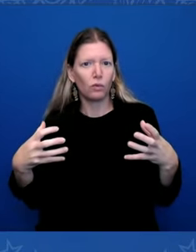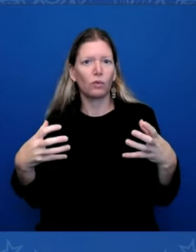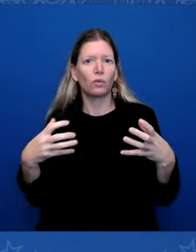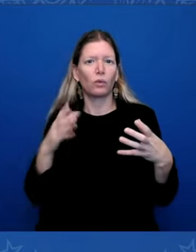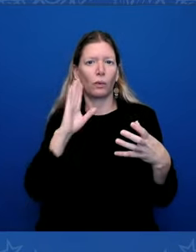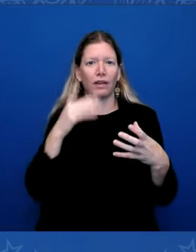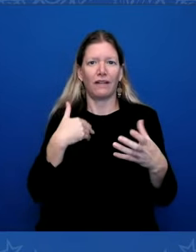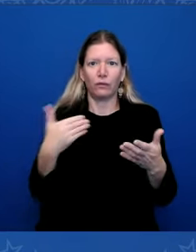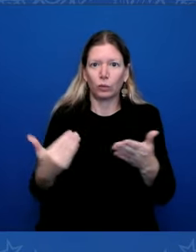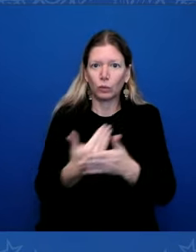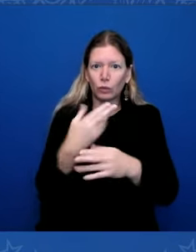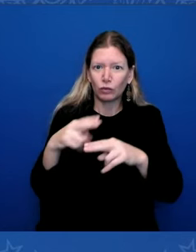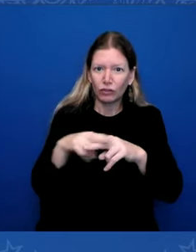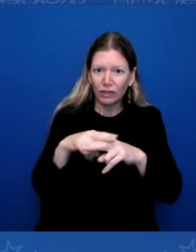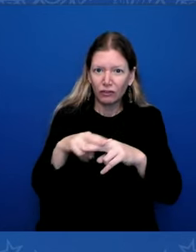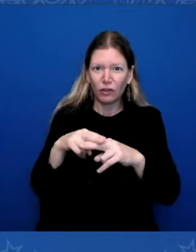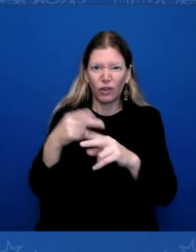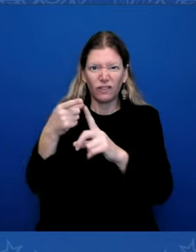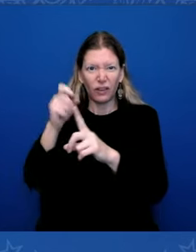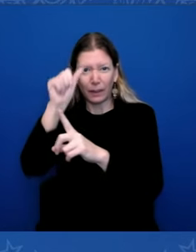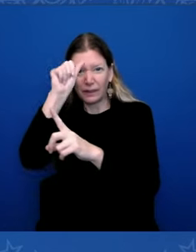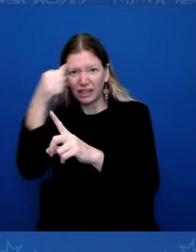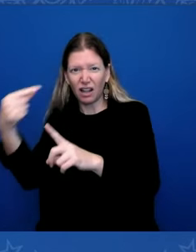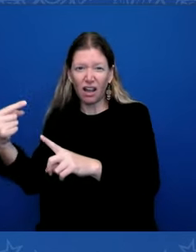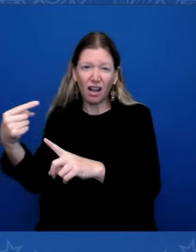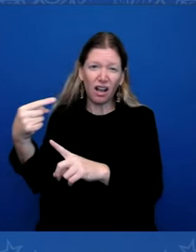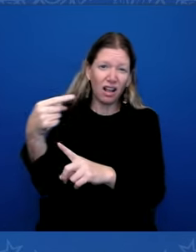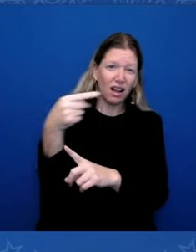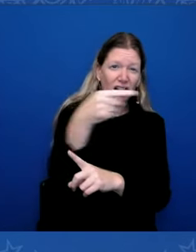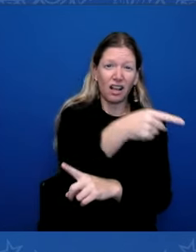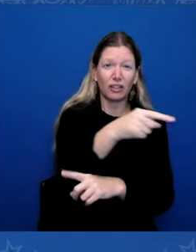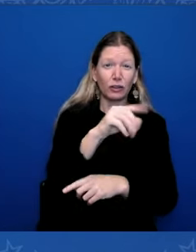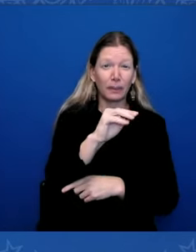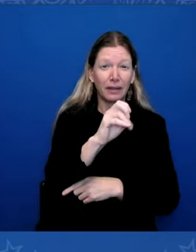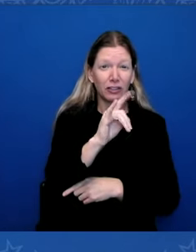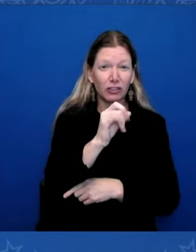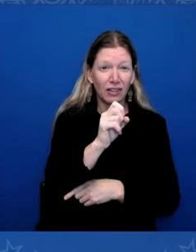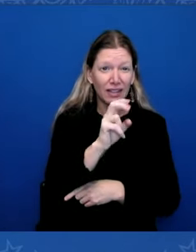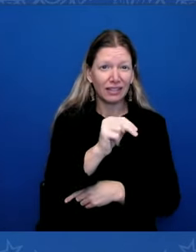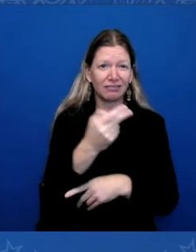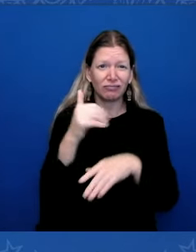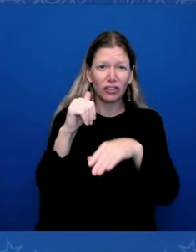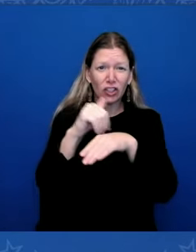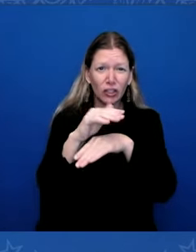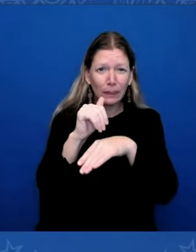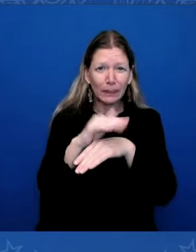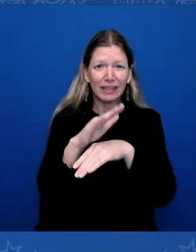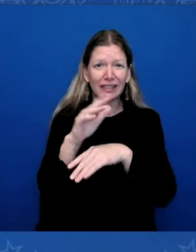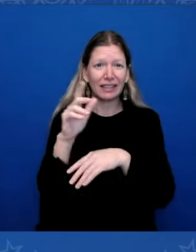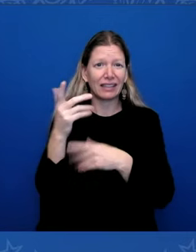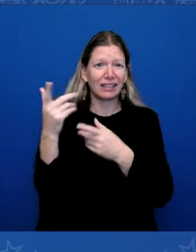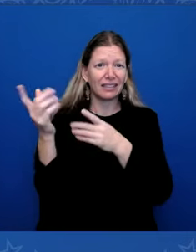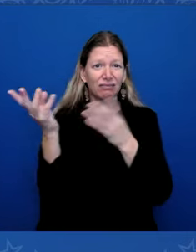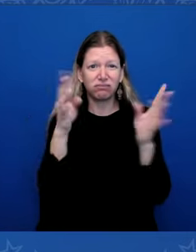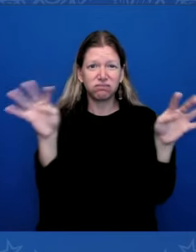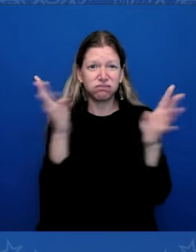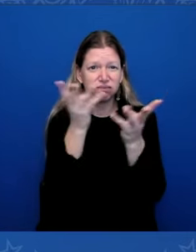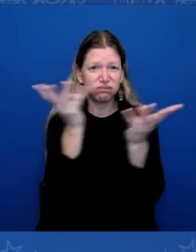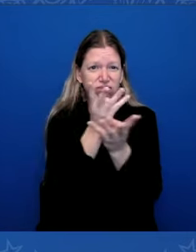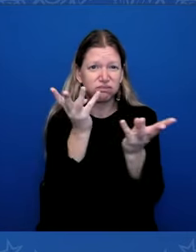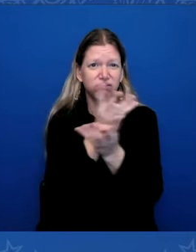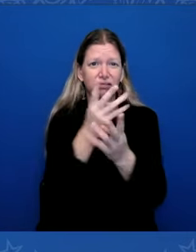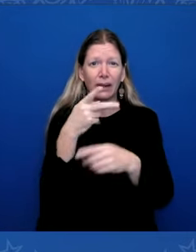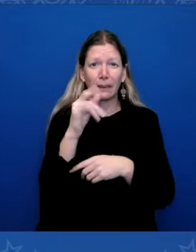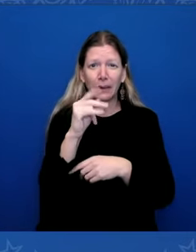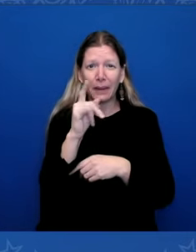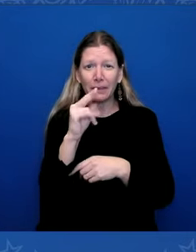the Mediterranean through Europe up into Great Britain and beyond. That's all about economic growth. It has nothing to do with